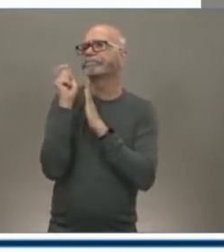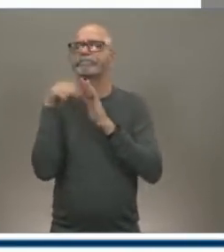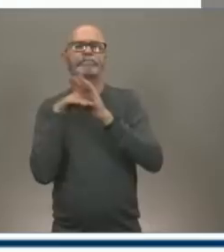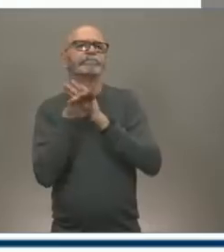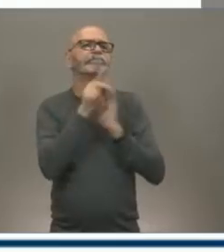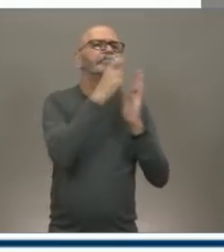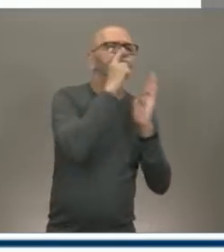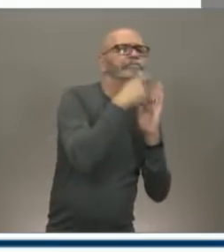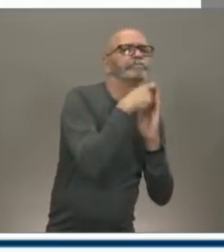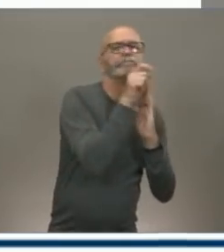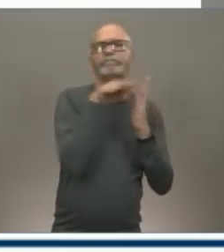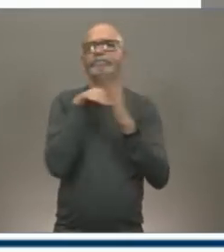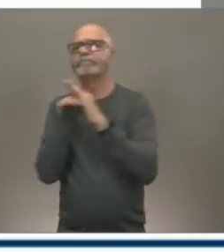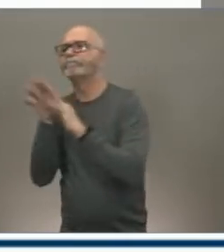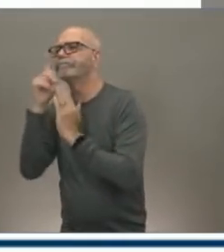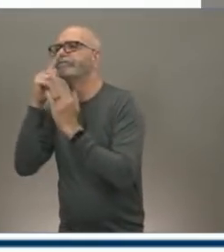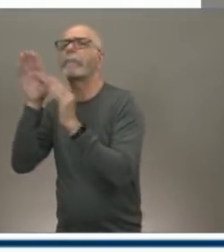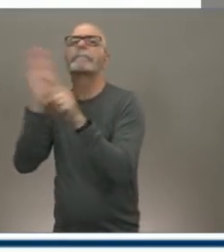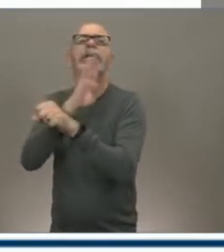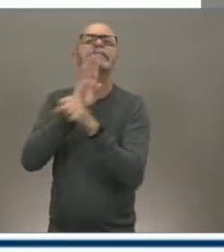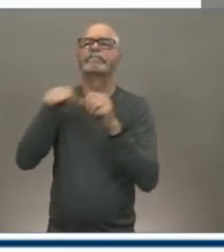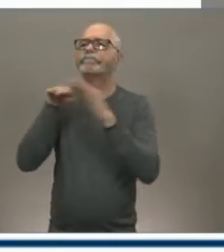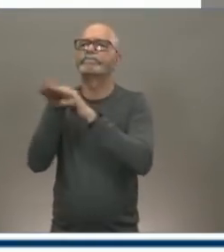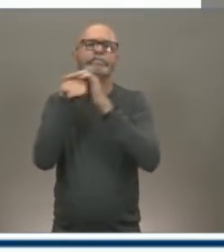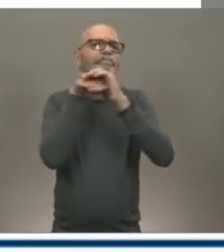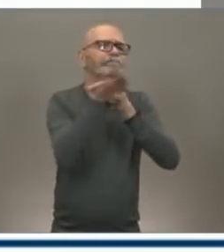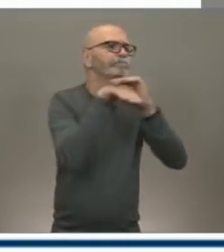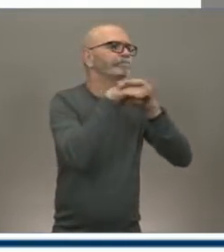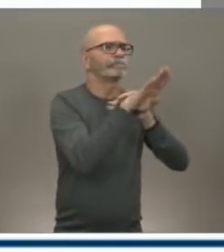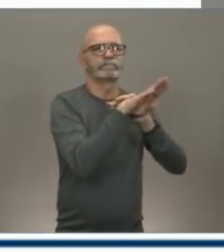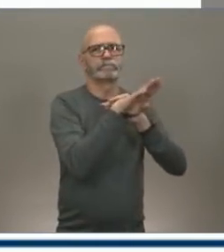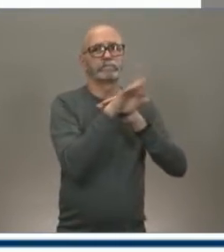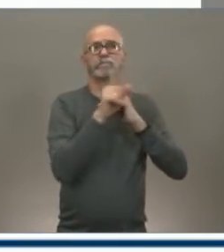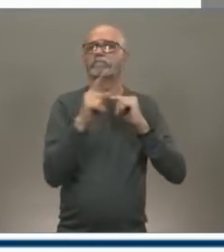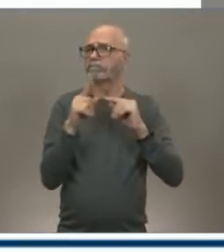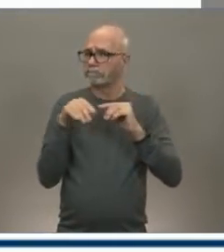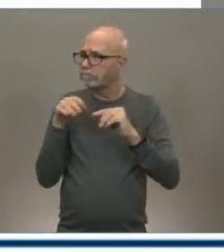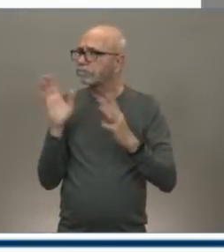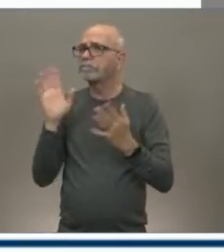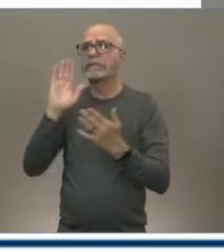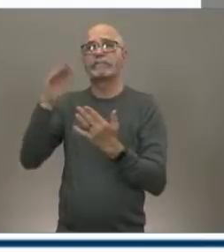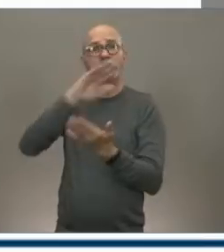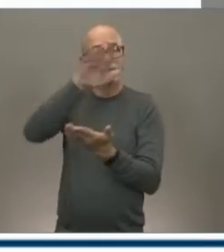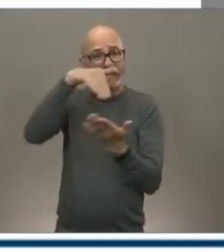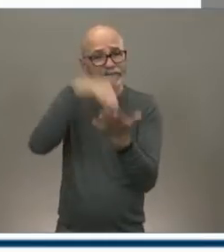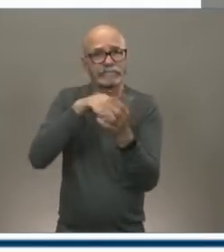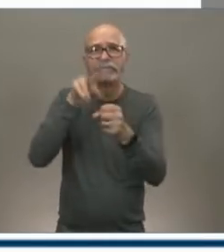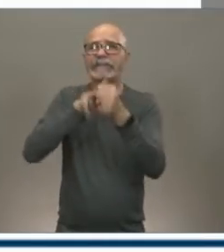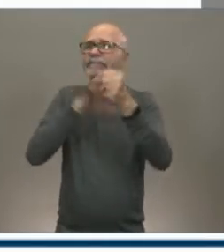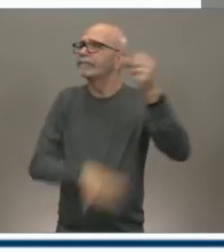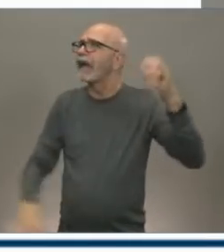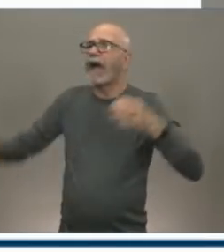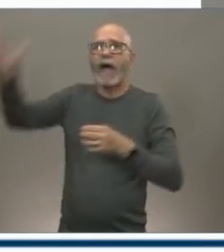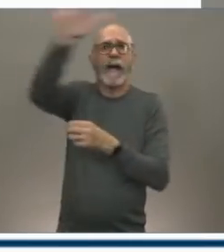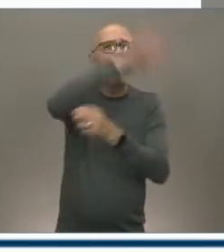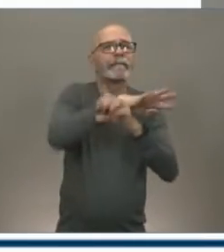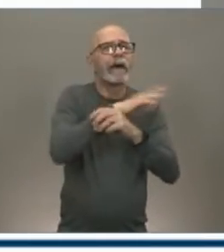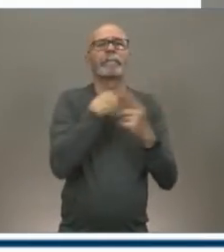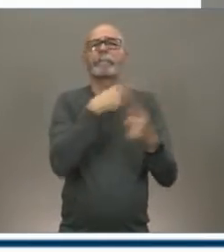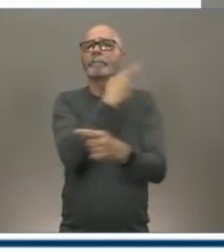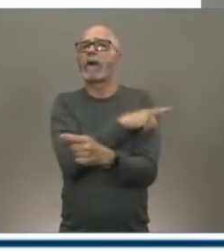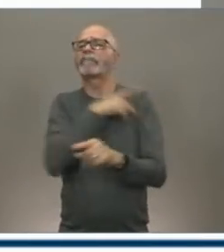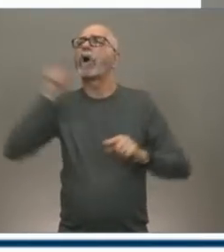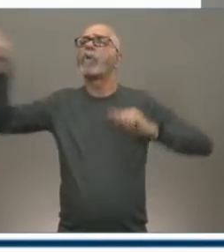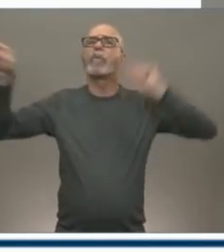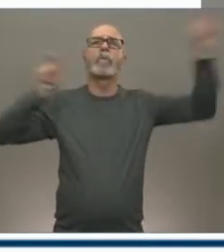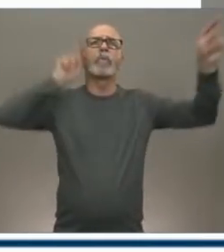businesses. They have been out in full force both in the central zone and in other parts of the province, especially